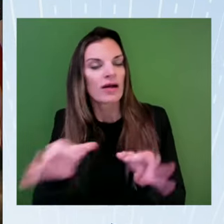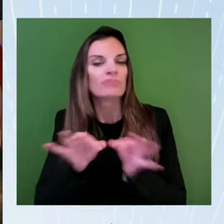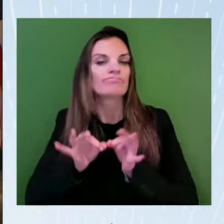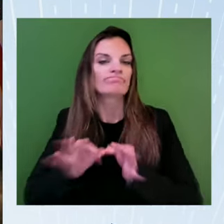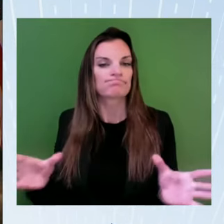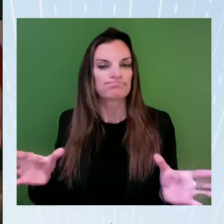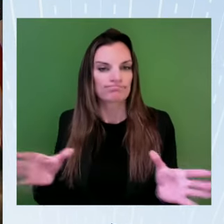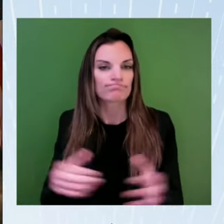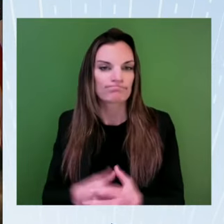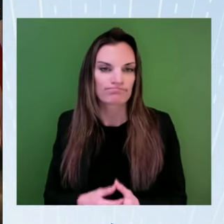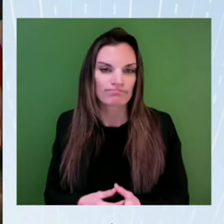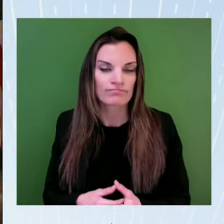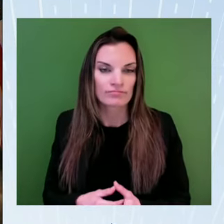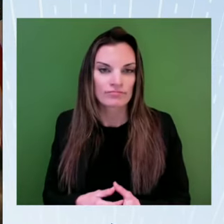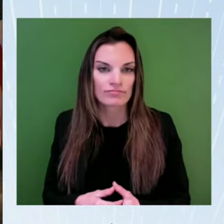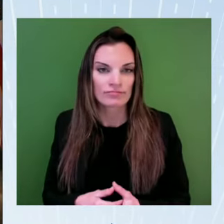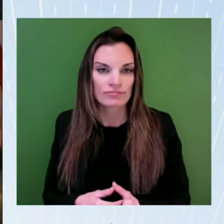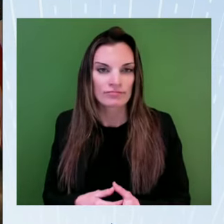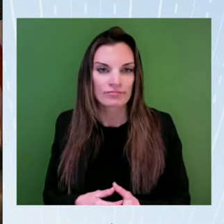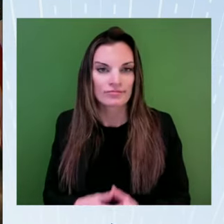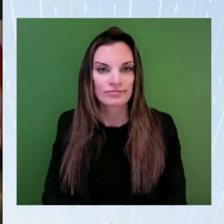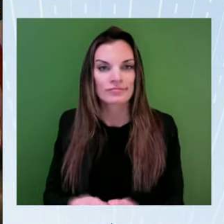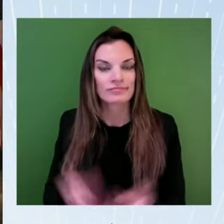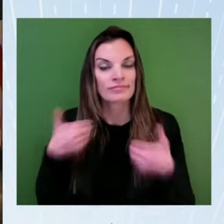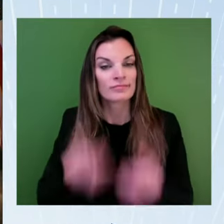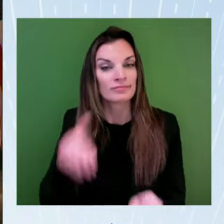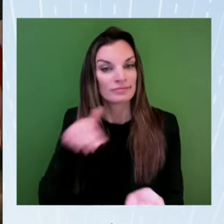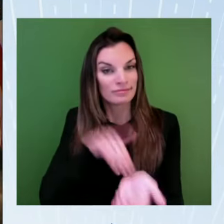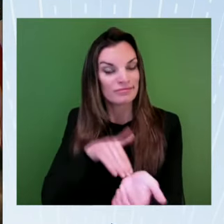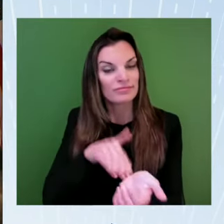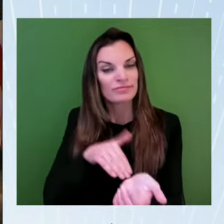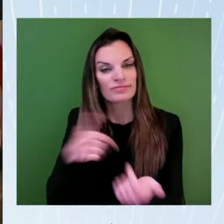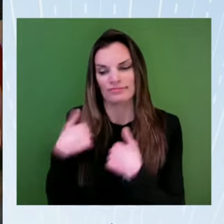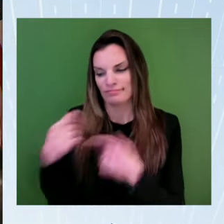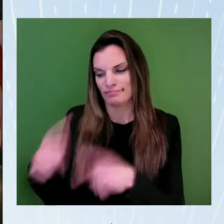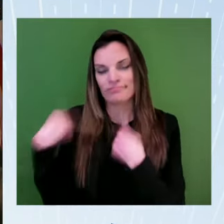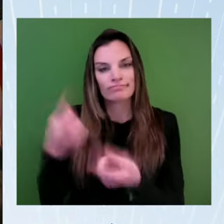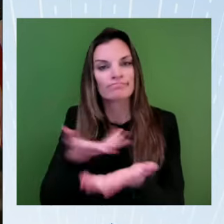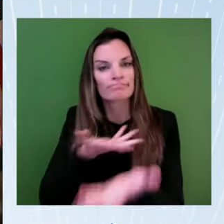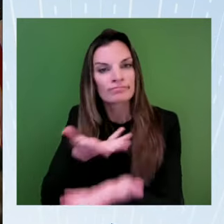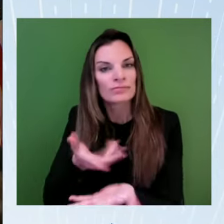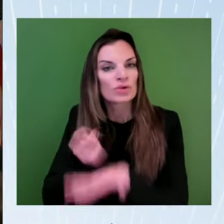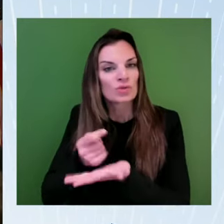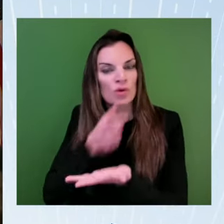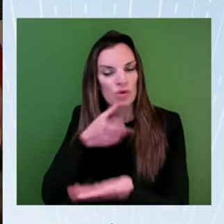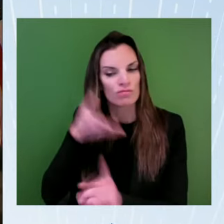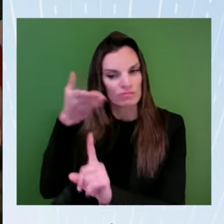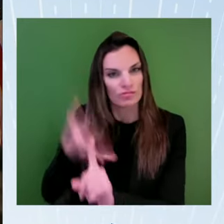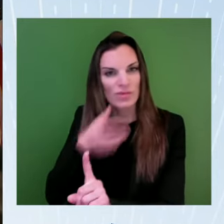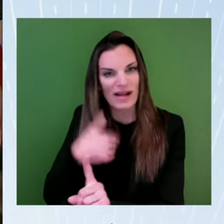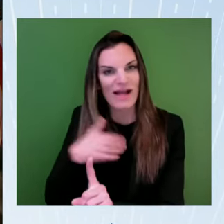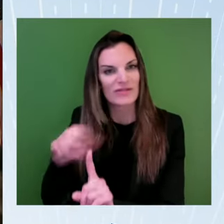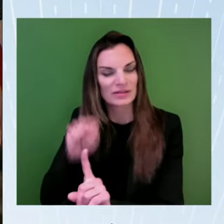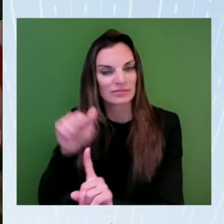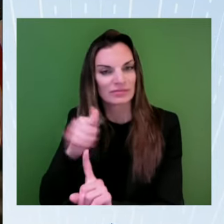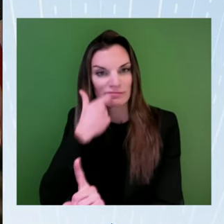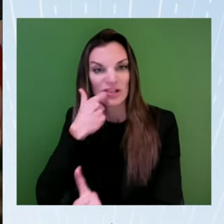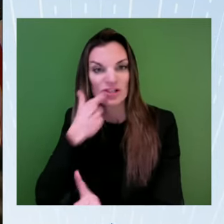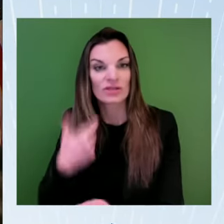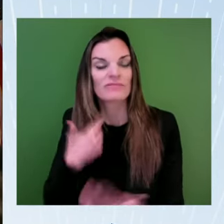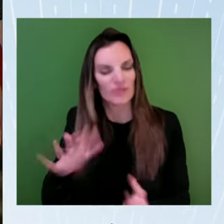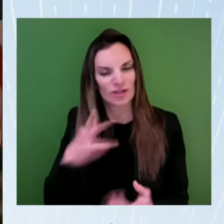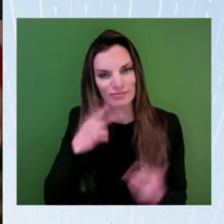As a physician who's been treating patients with substance use disorder for more than 20 years, I've known that myself.